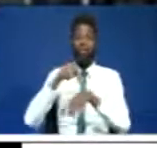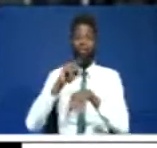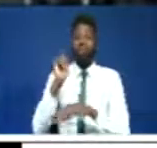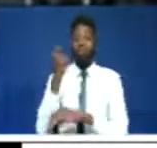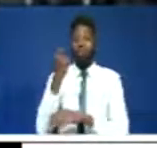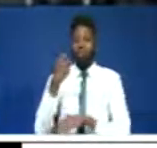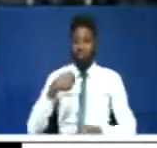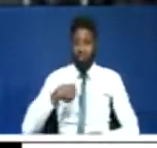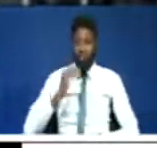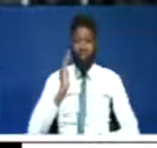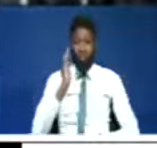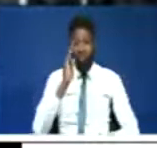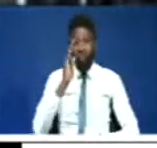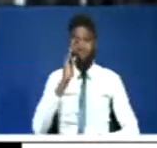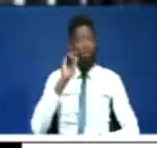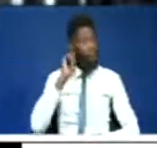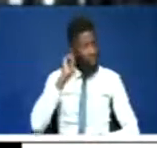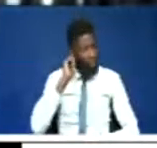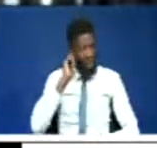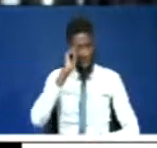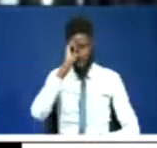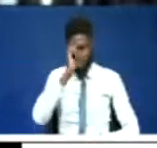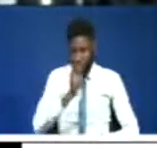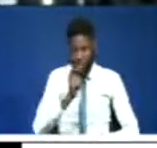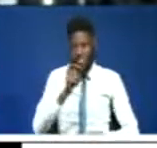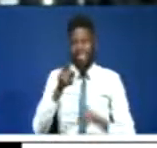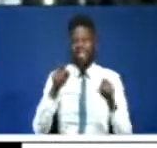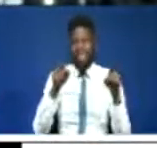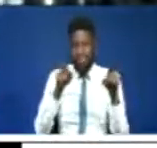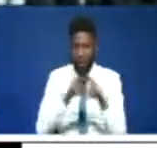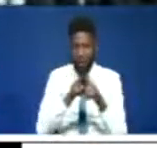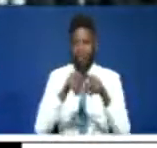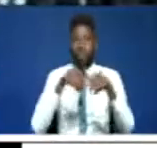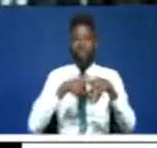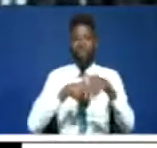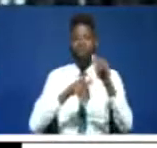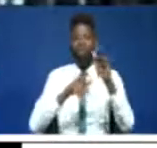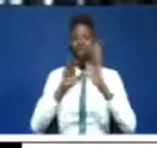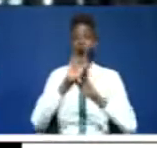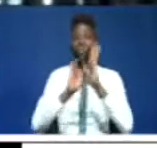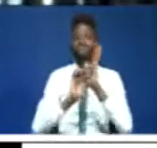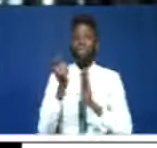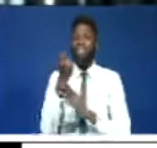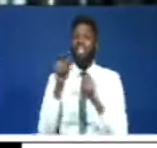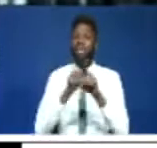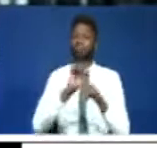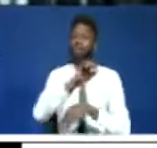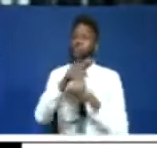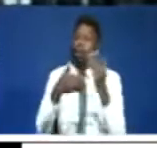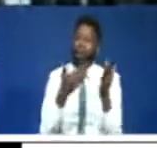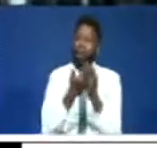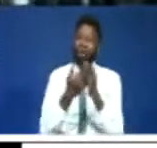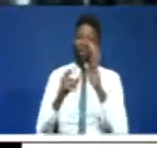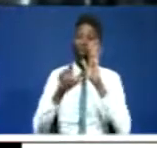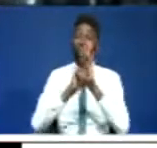obey, respect, and uphold this Constitution of Kenya and all other laws of the Republic. And